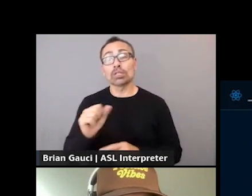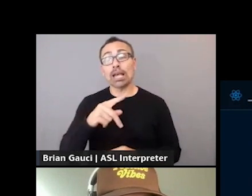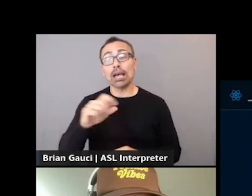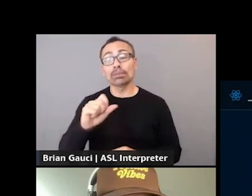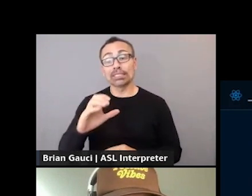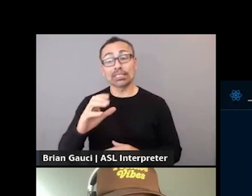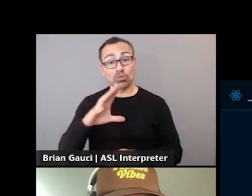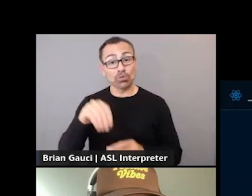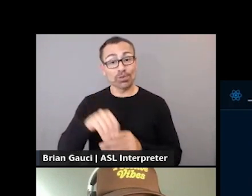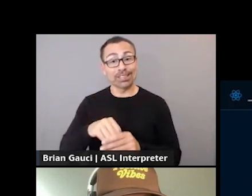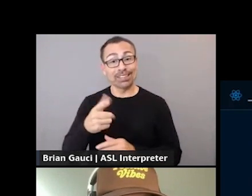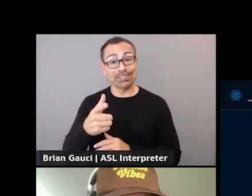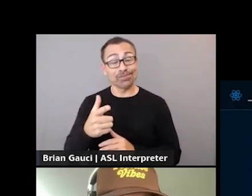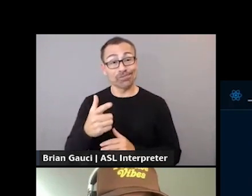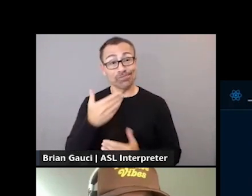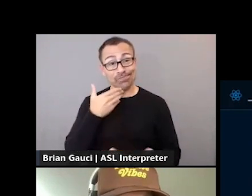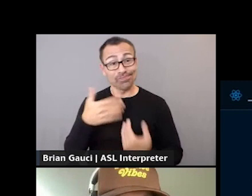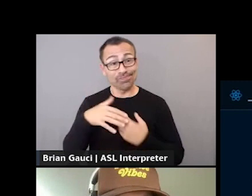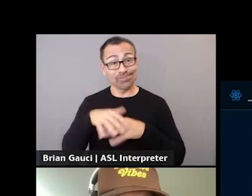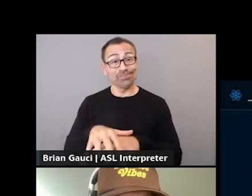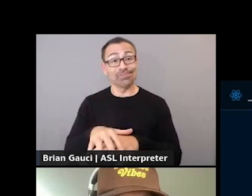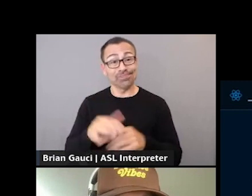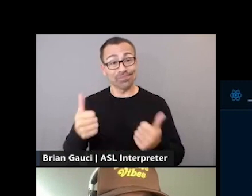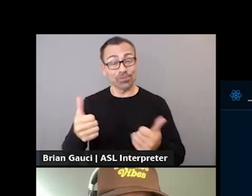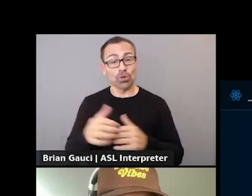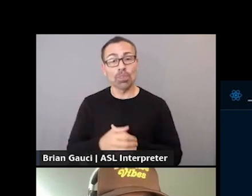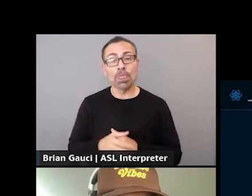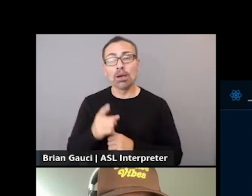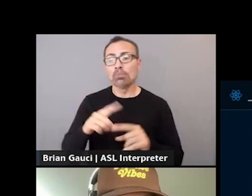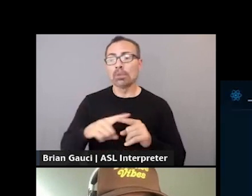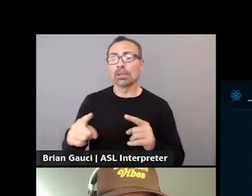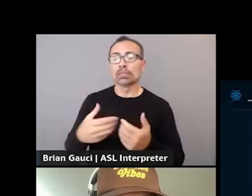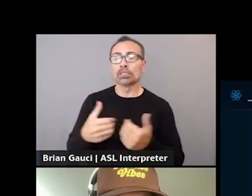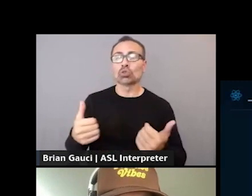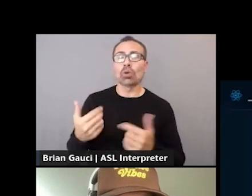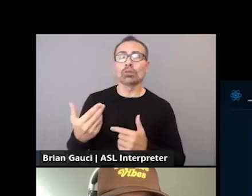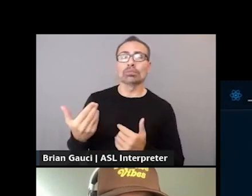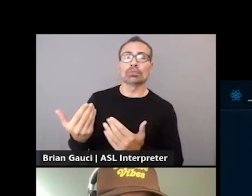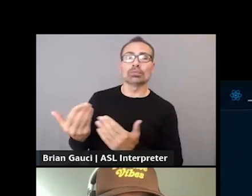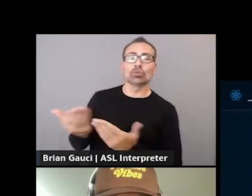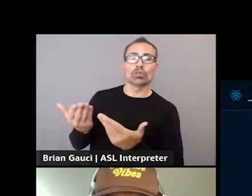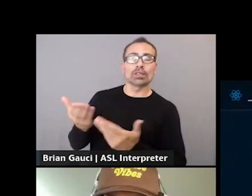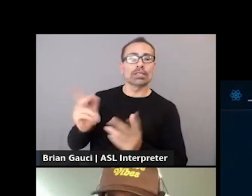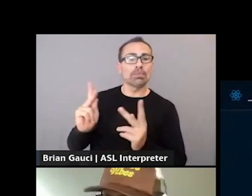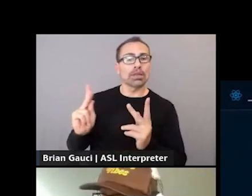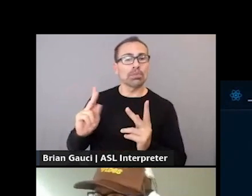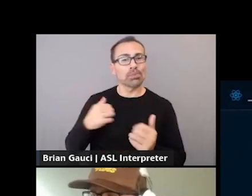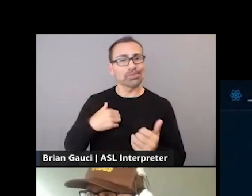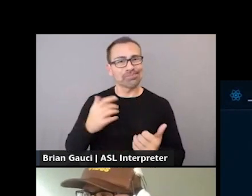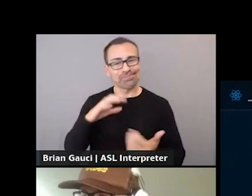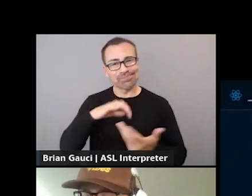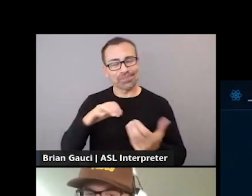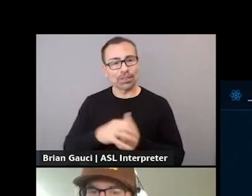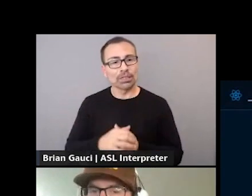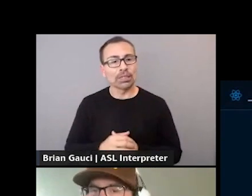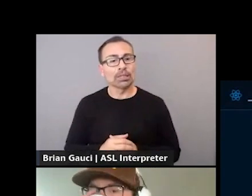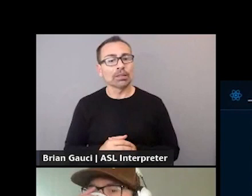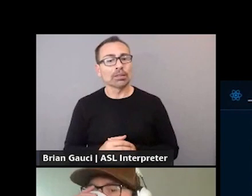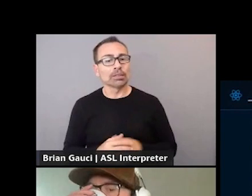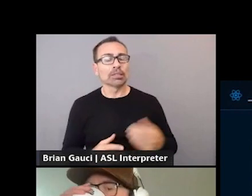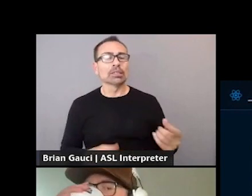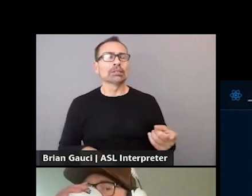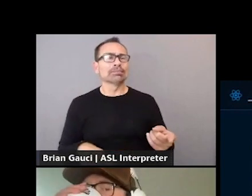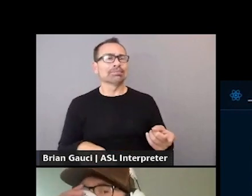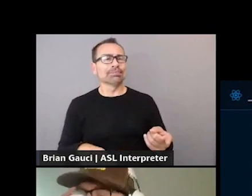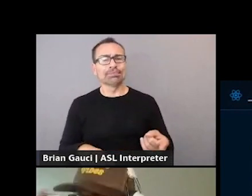but it is its own service. And a lot of folks sort of may get that confused. Yeah, Michael, can you explain that? We hear